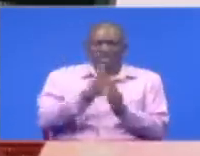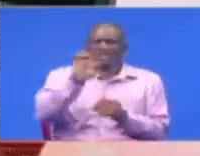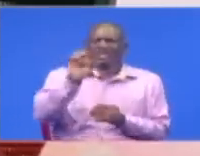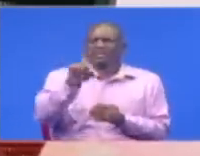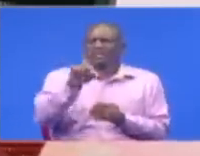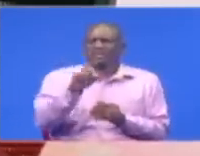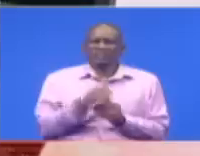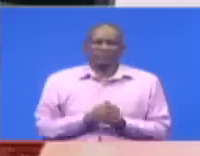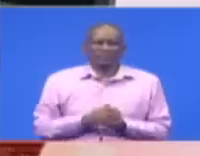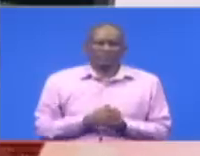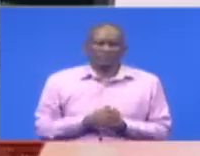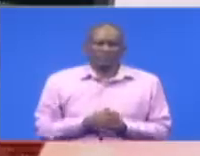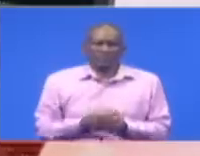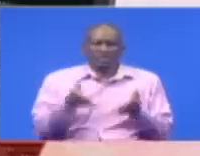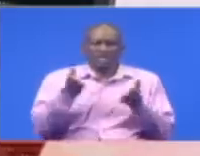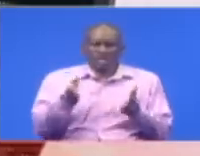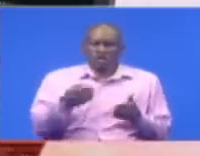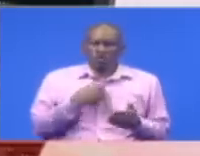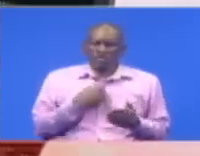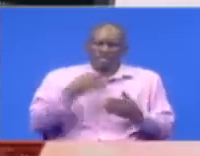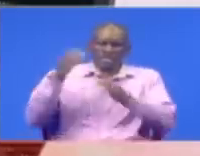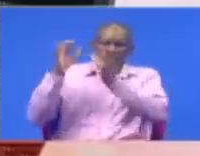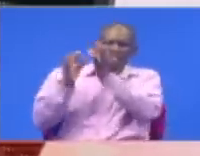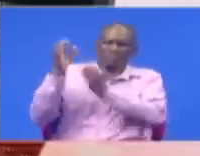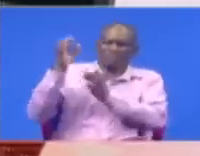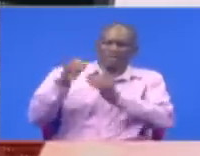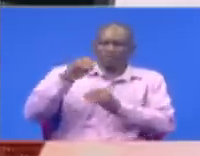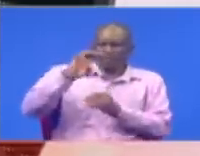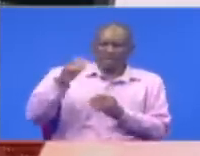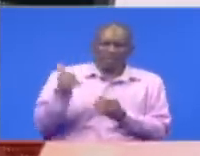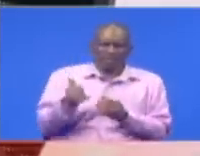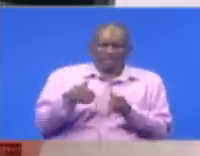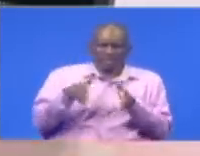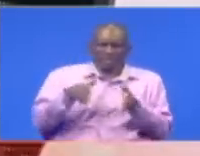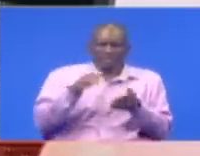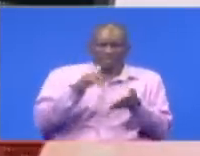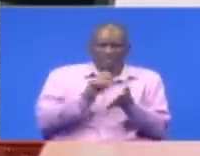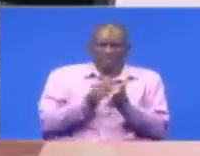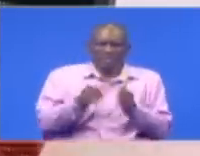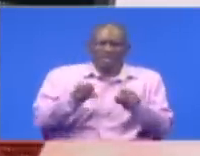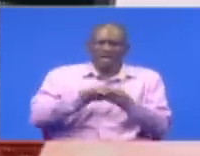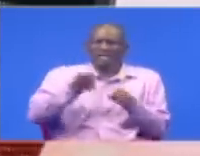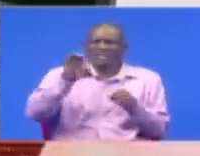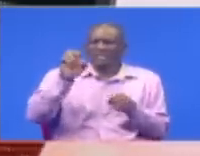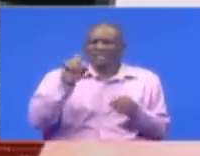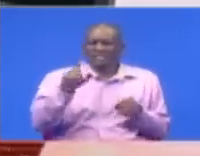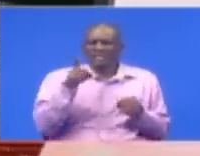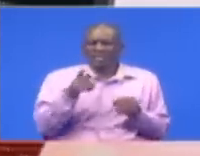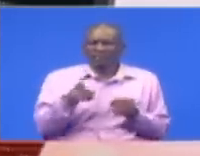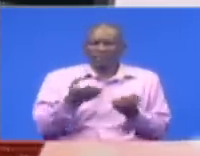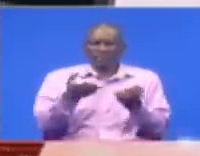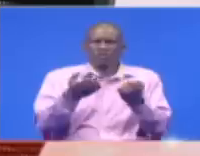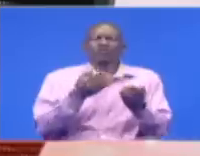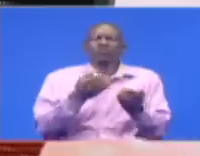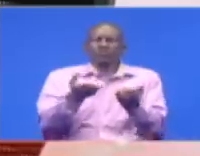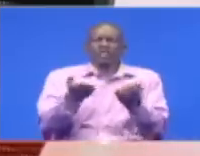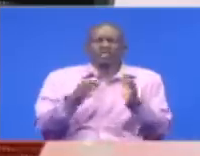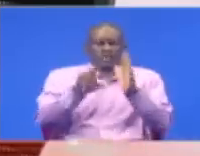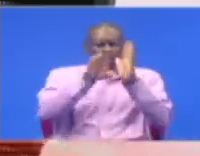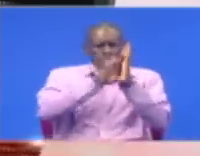executive. Their interdependence is that you, as the executive, you require the laws to